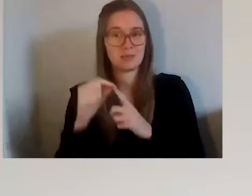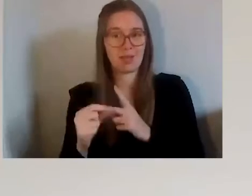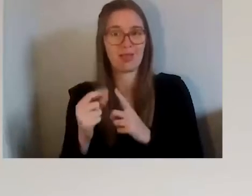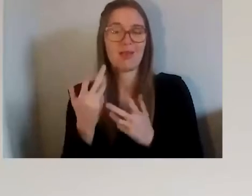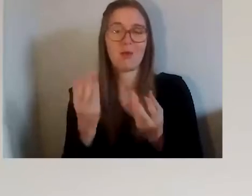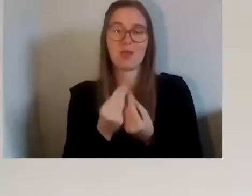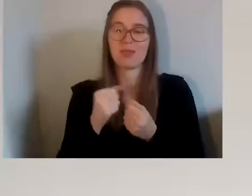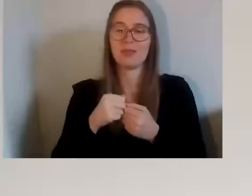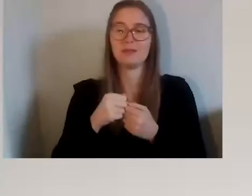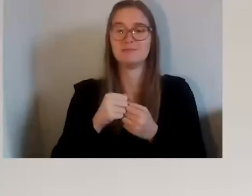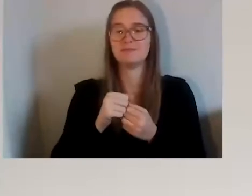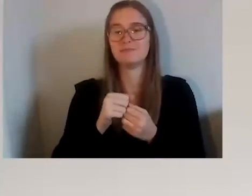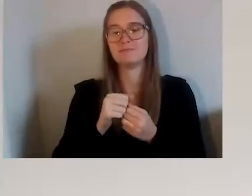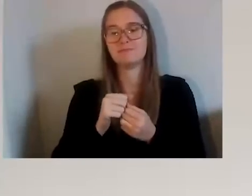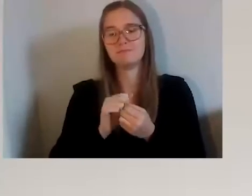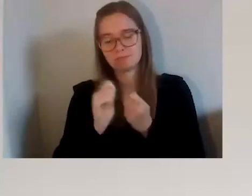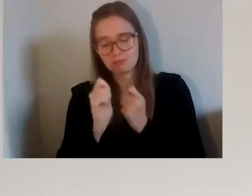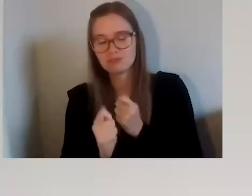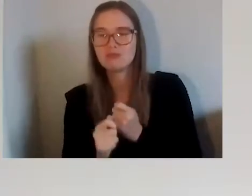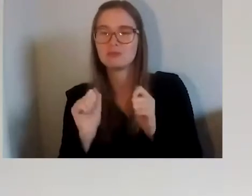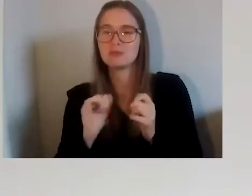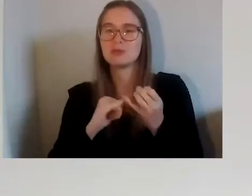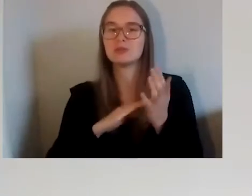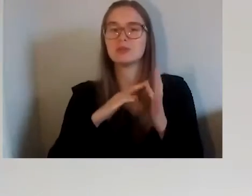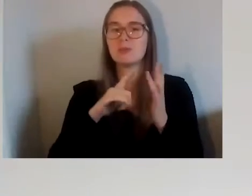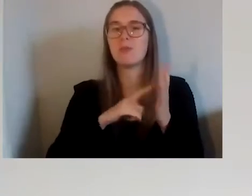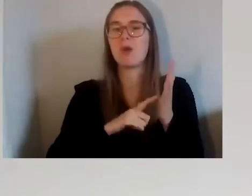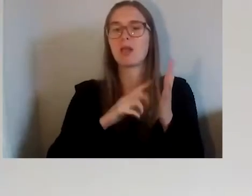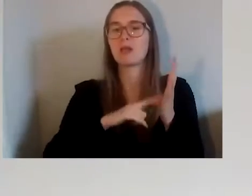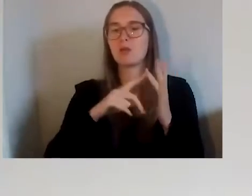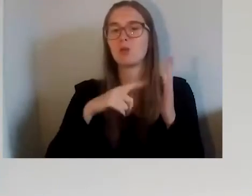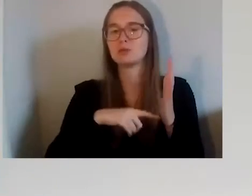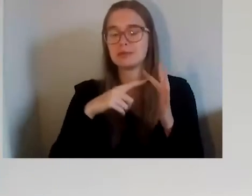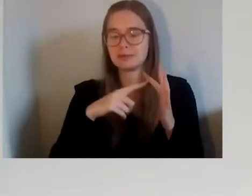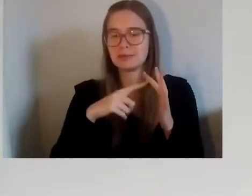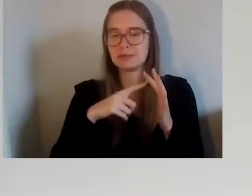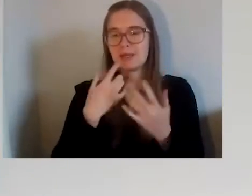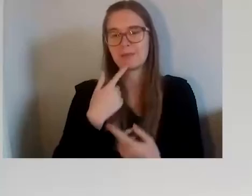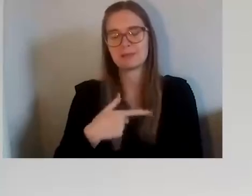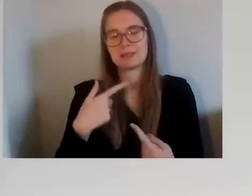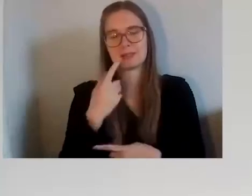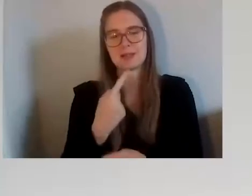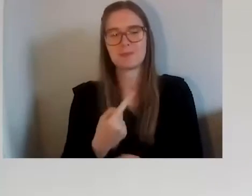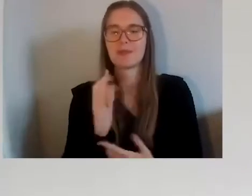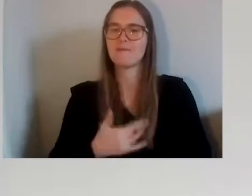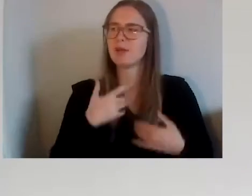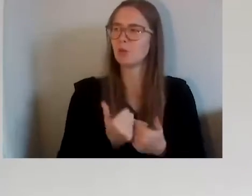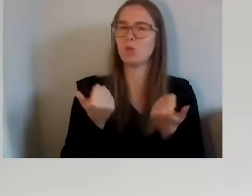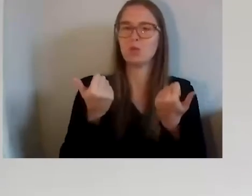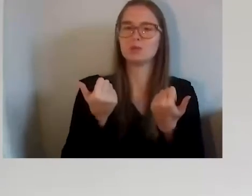in designing and shaping this model. This model that, let me say today, it's I feel very good because